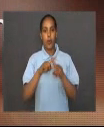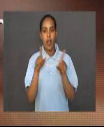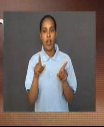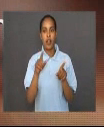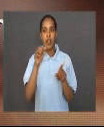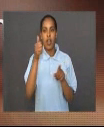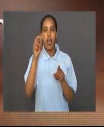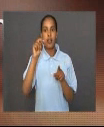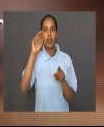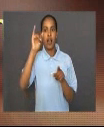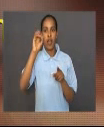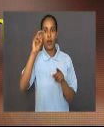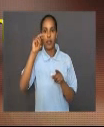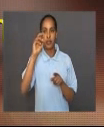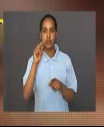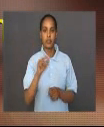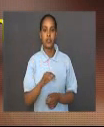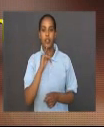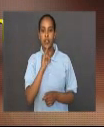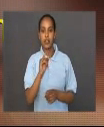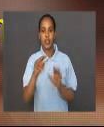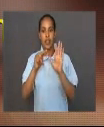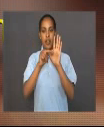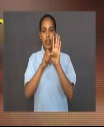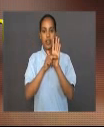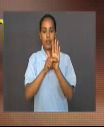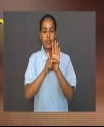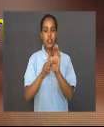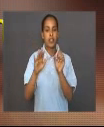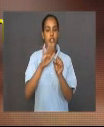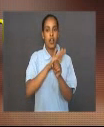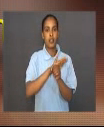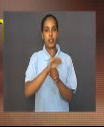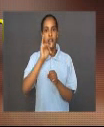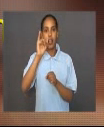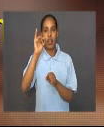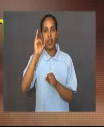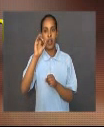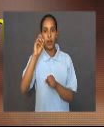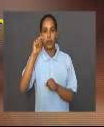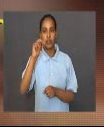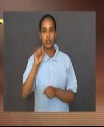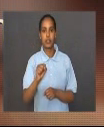while an anion is a negatively charged ion.